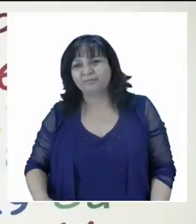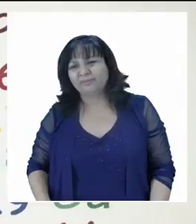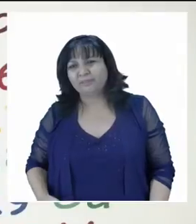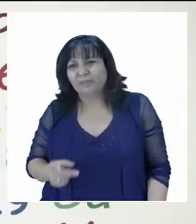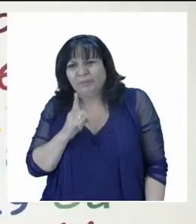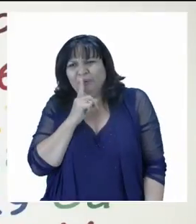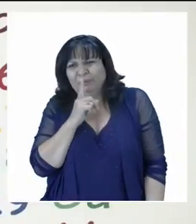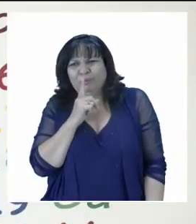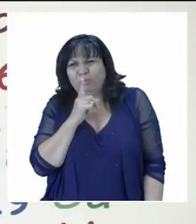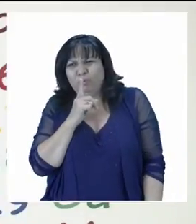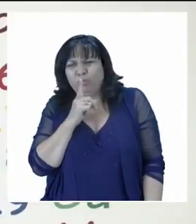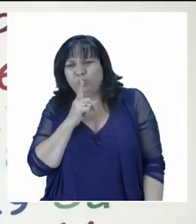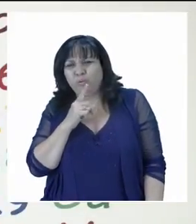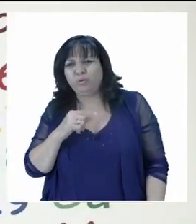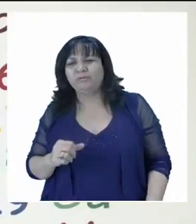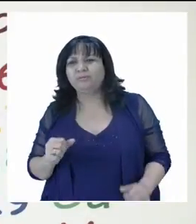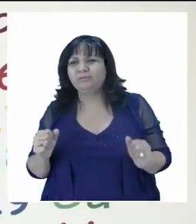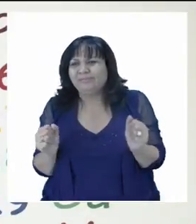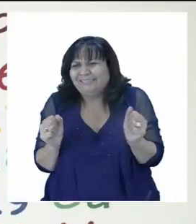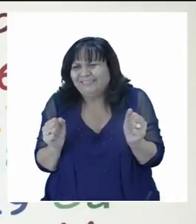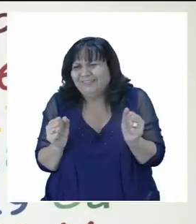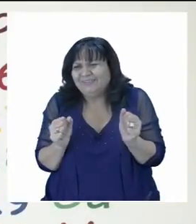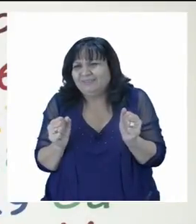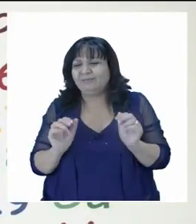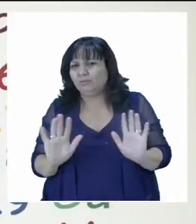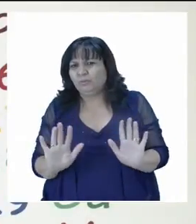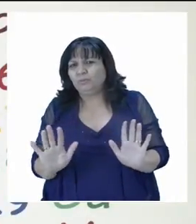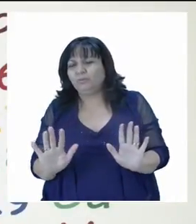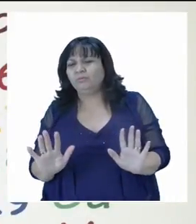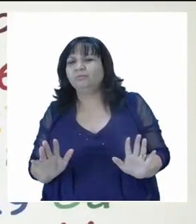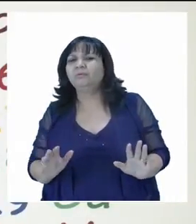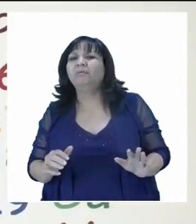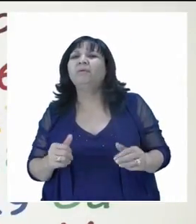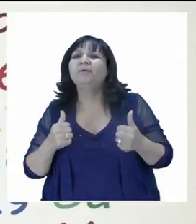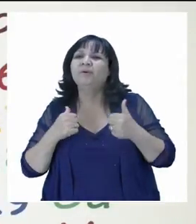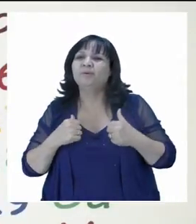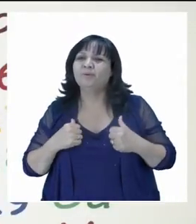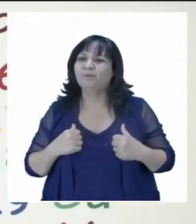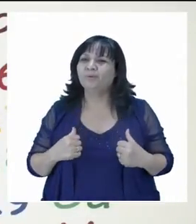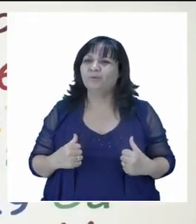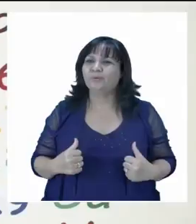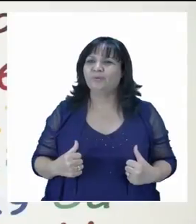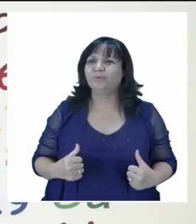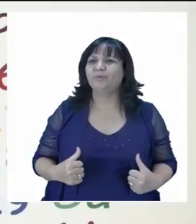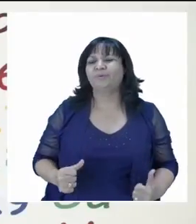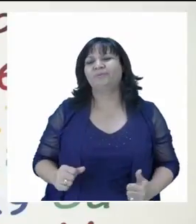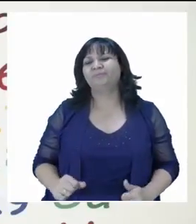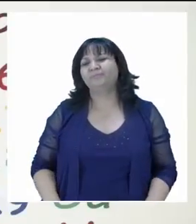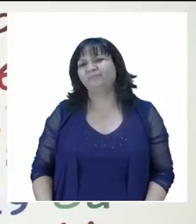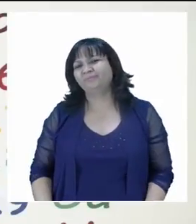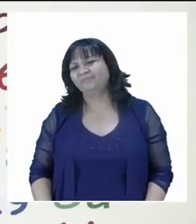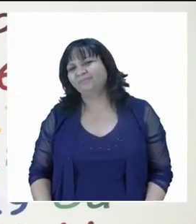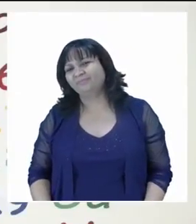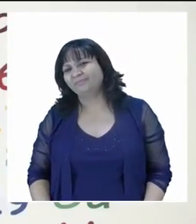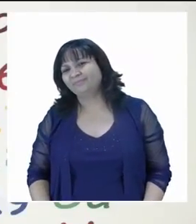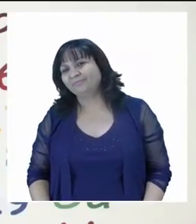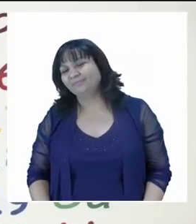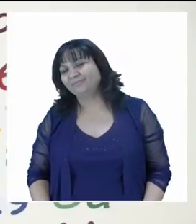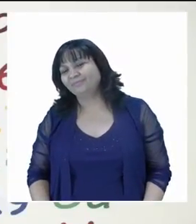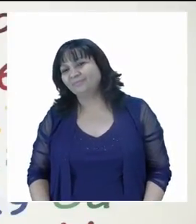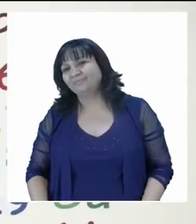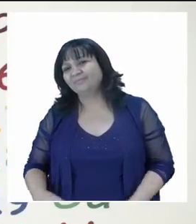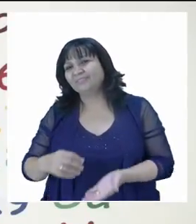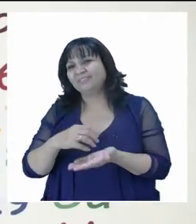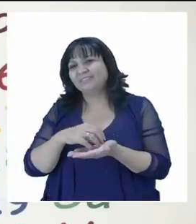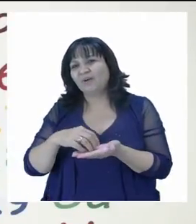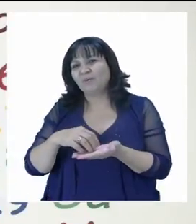It's too hot. Ooh, okay. Whew. Let's now take our